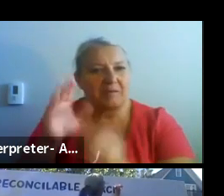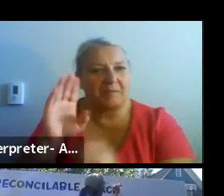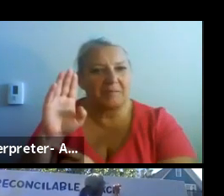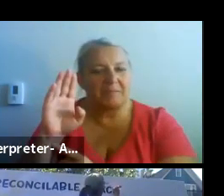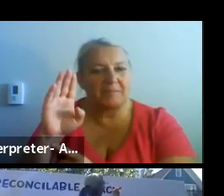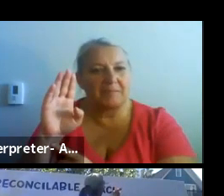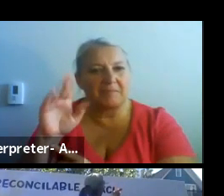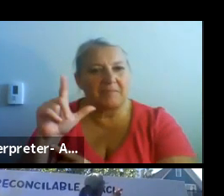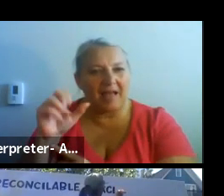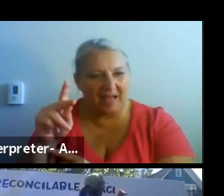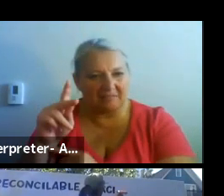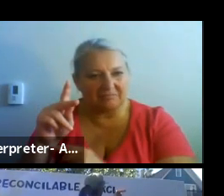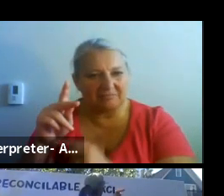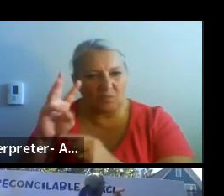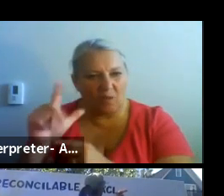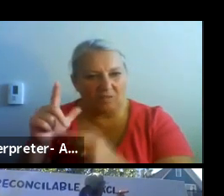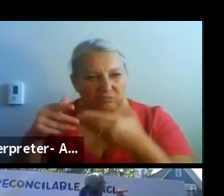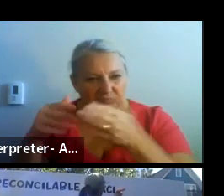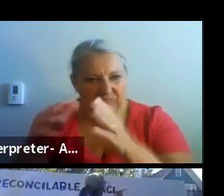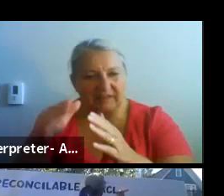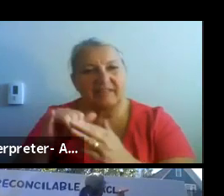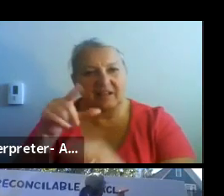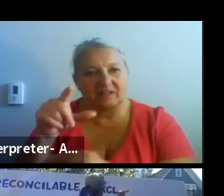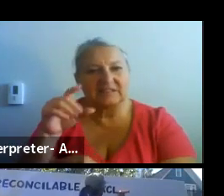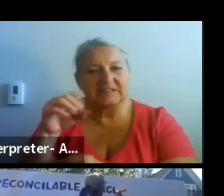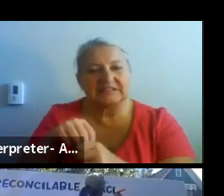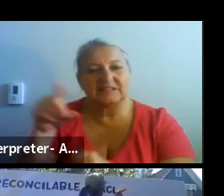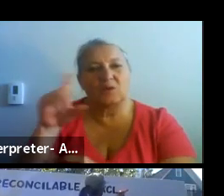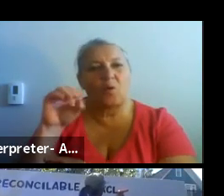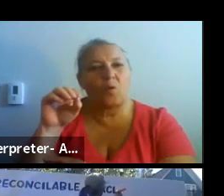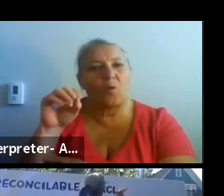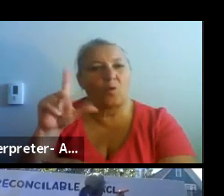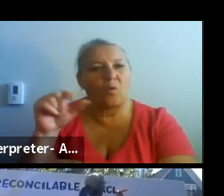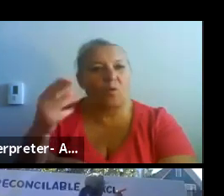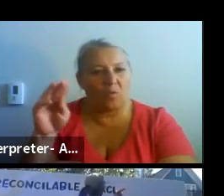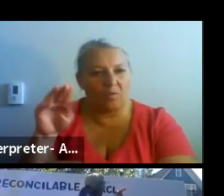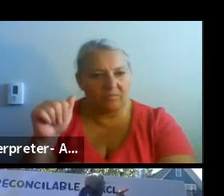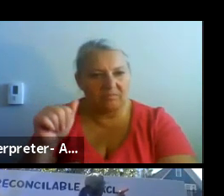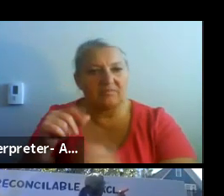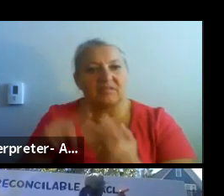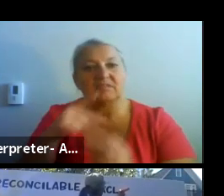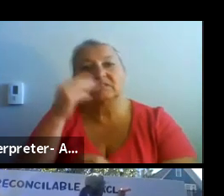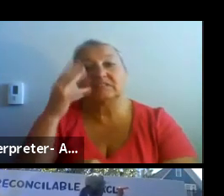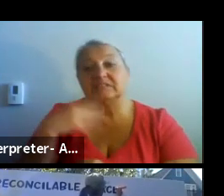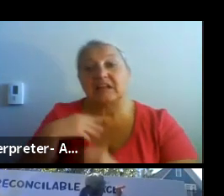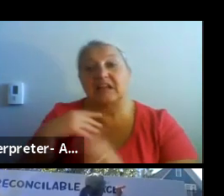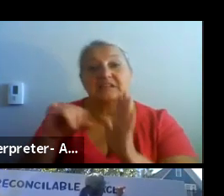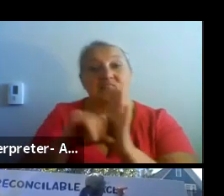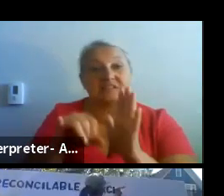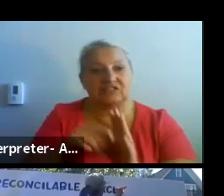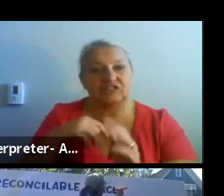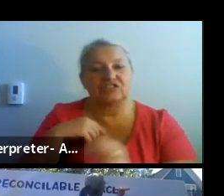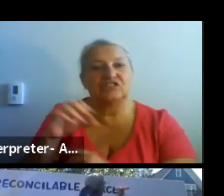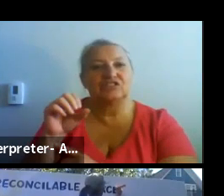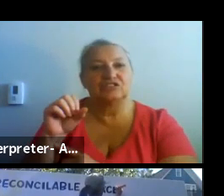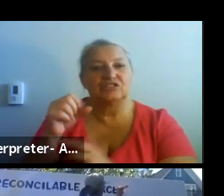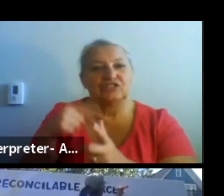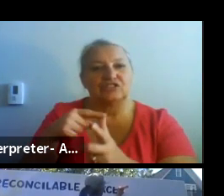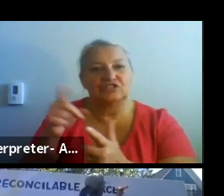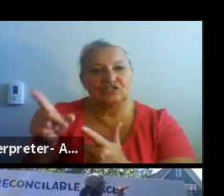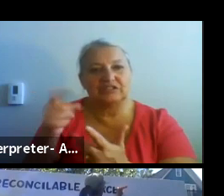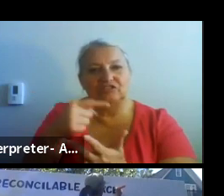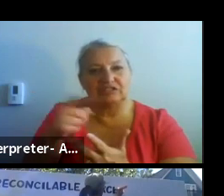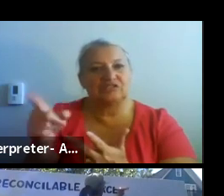Oklahoma. My pronouns are she, her, hers. My physical description, I have light brown